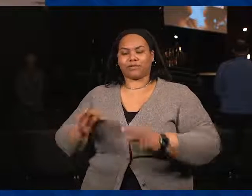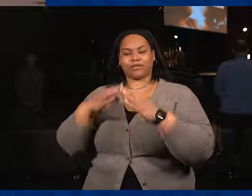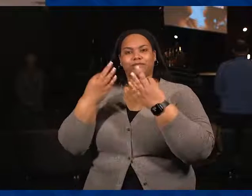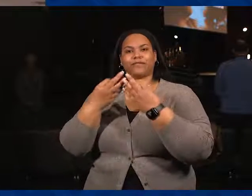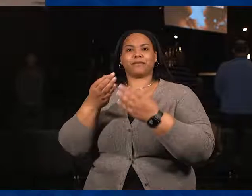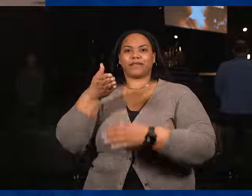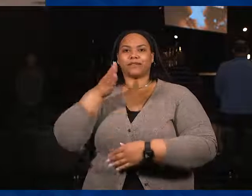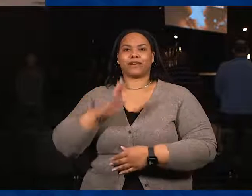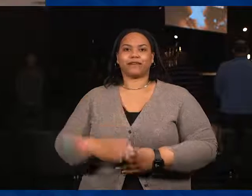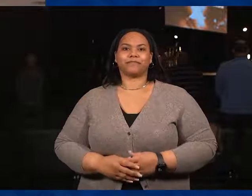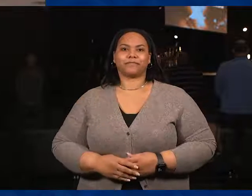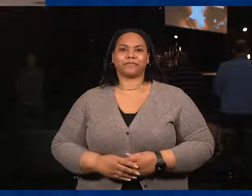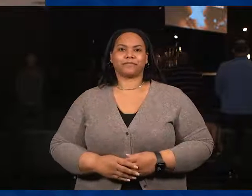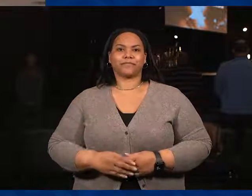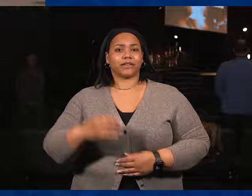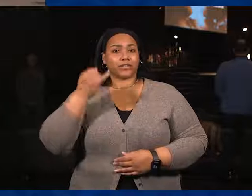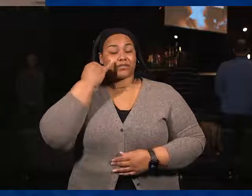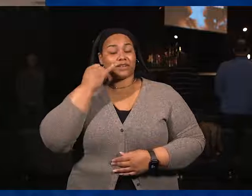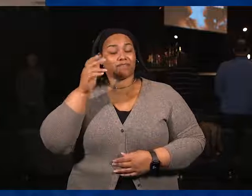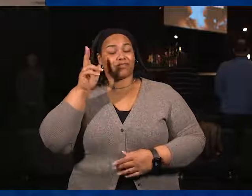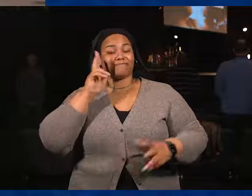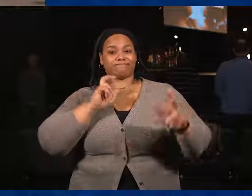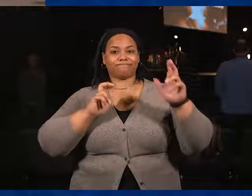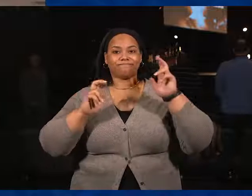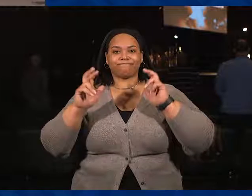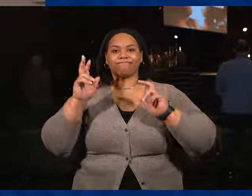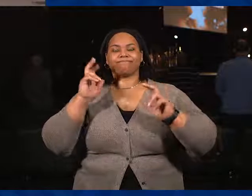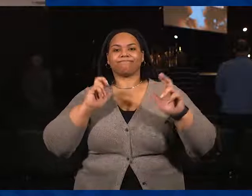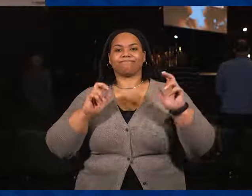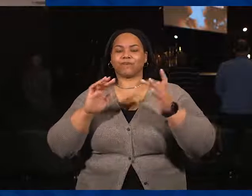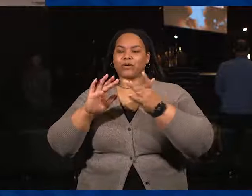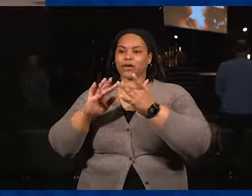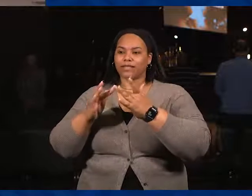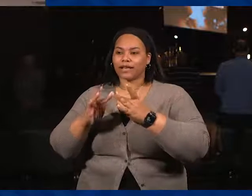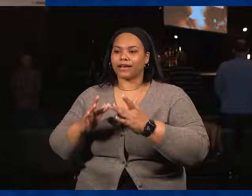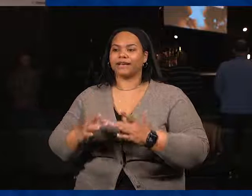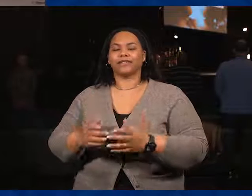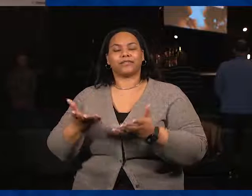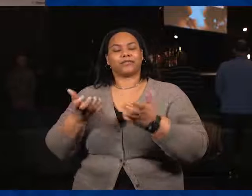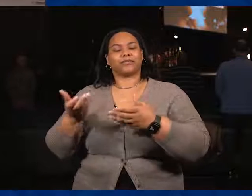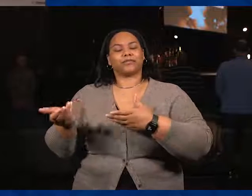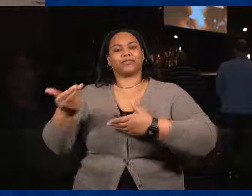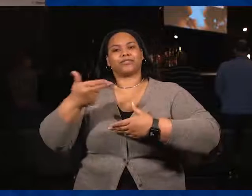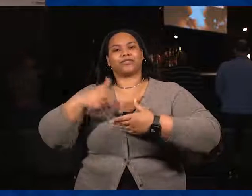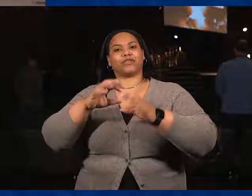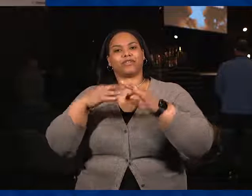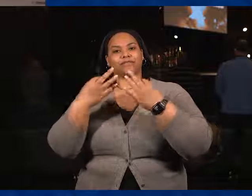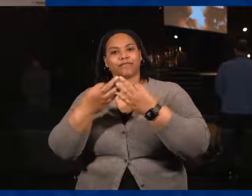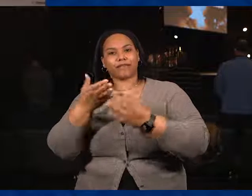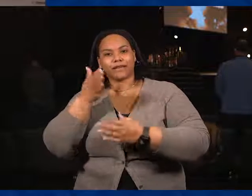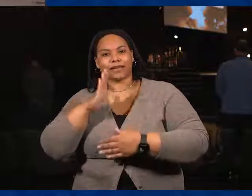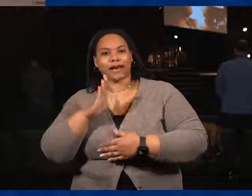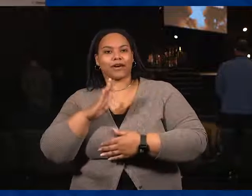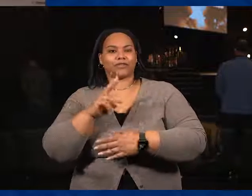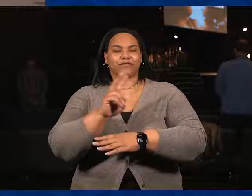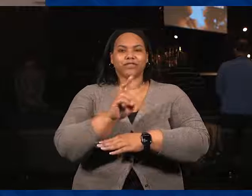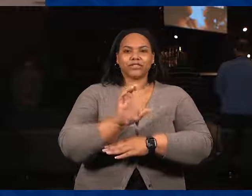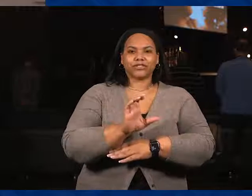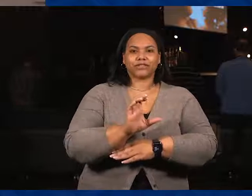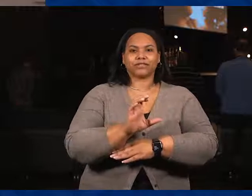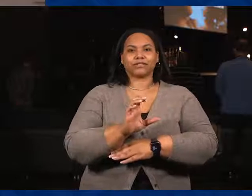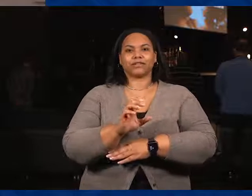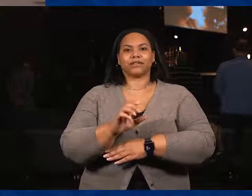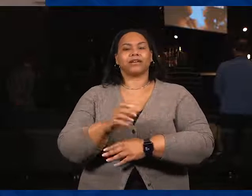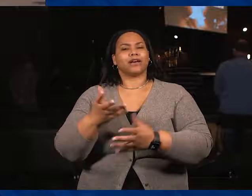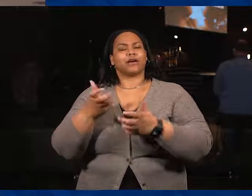God. So if you're listening to me even right now online, you want to be a part of the family of God, you want to be part of this church, I want you to do me a favor. I want you to